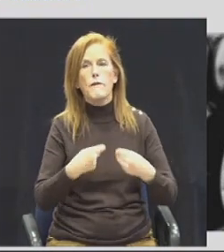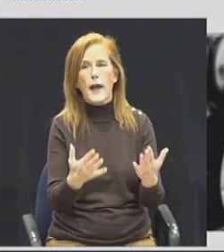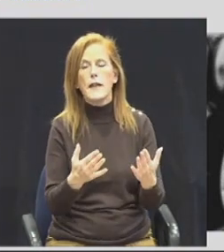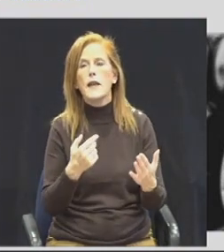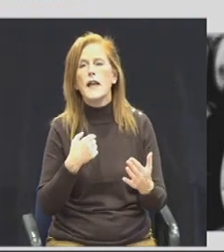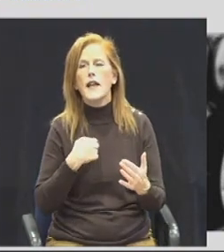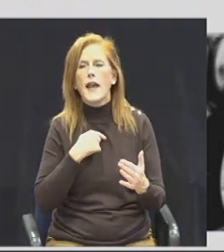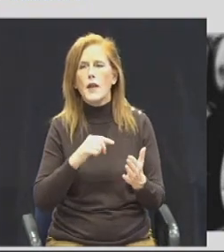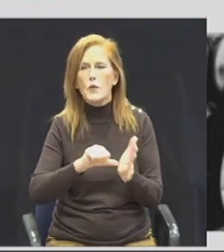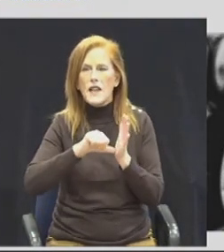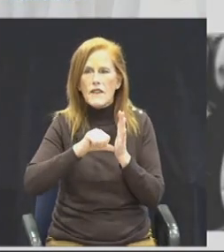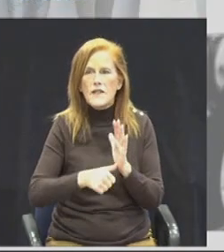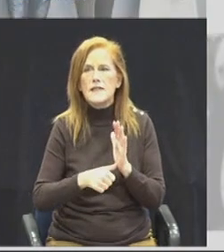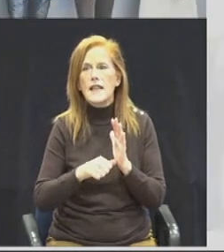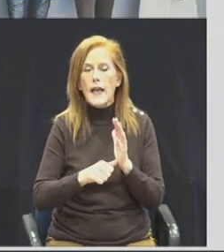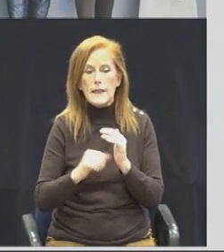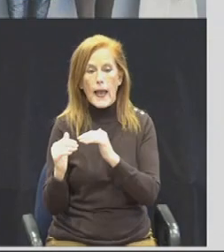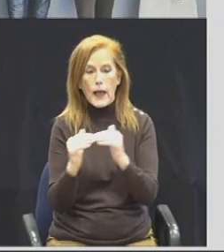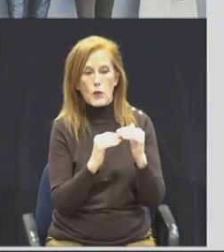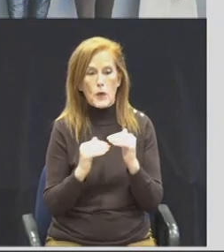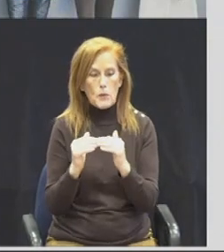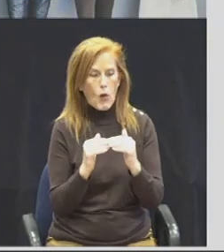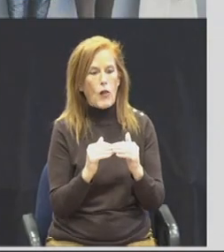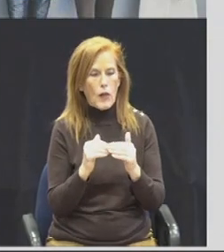equitably because that's kind of our focus here.